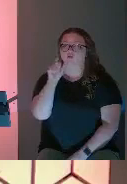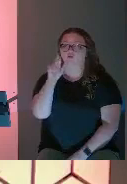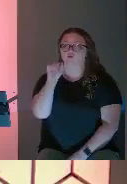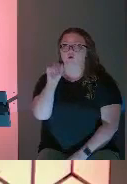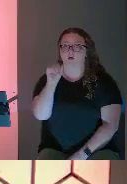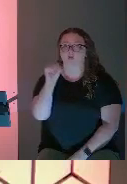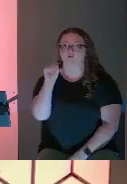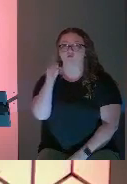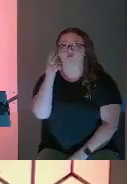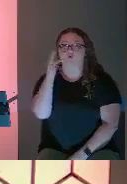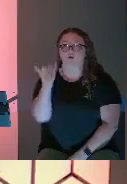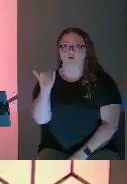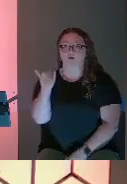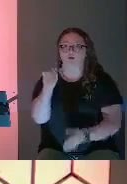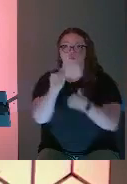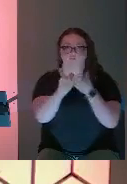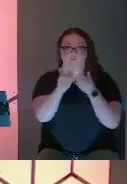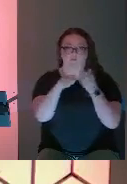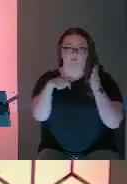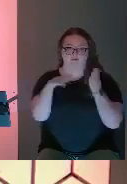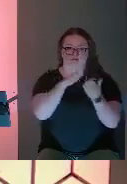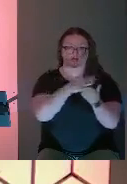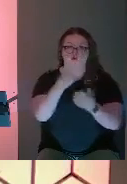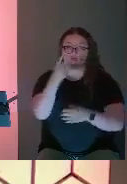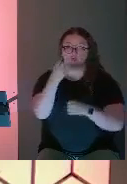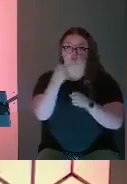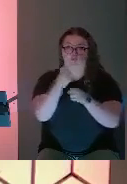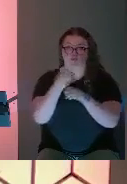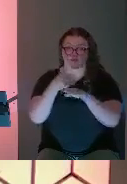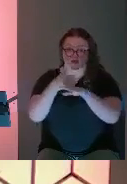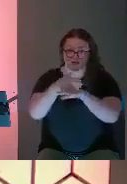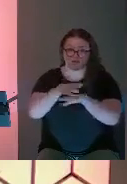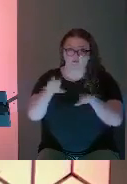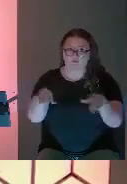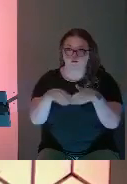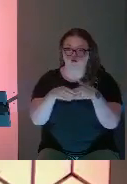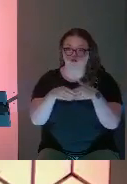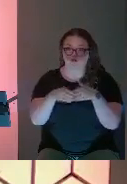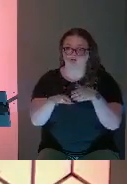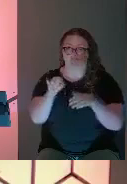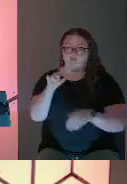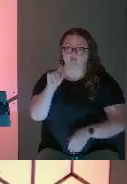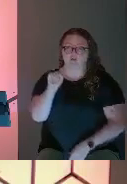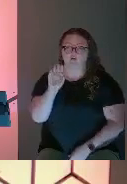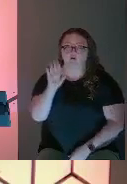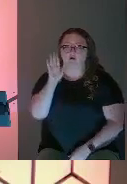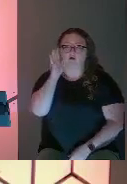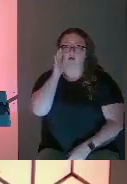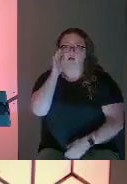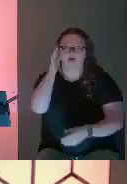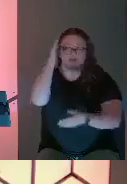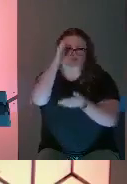song 2 years after being married. And she found out that her husband had a brain tumor.